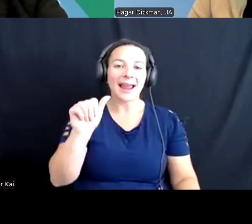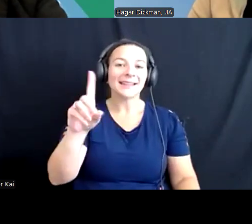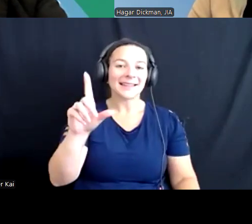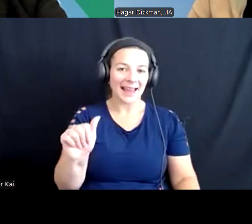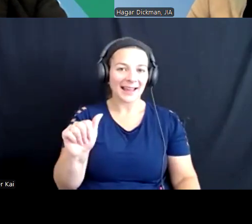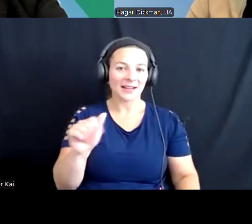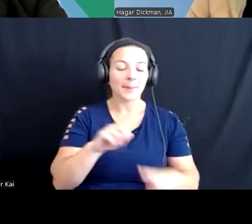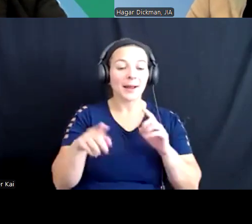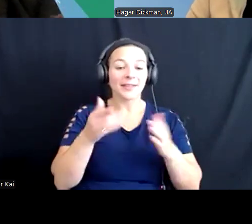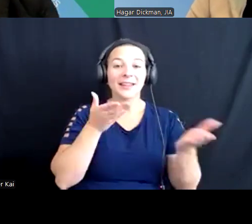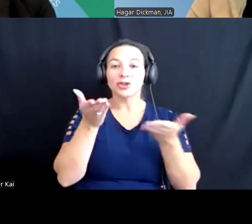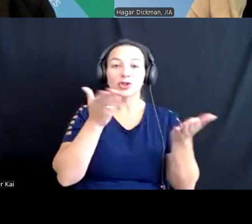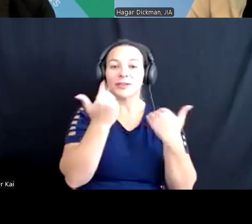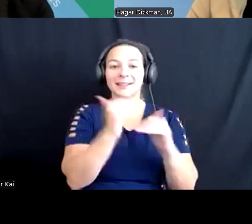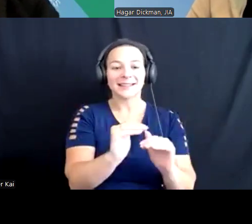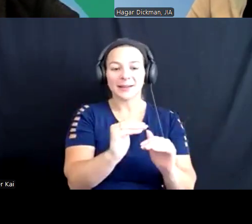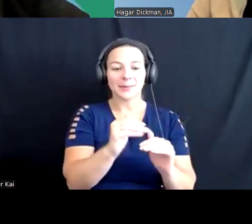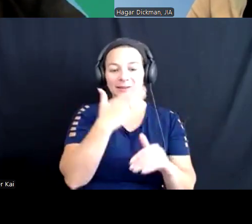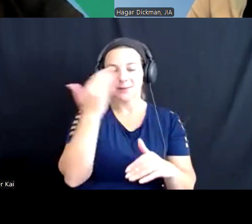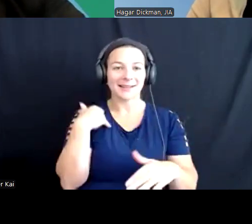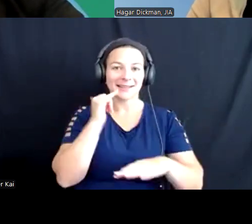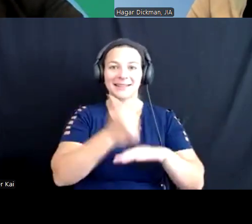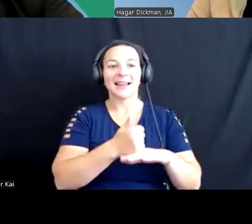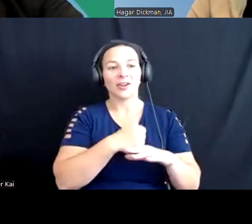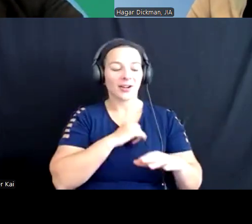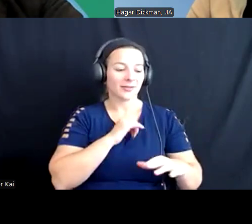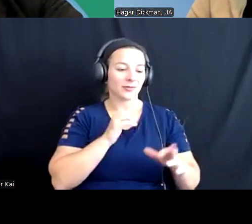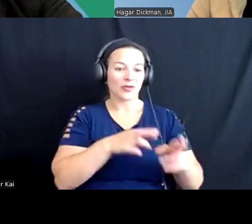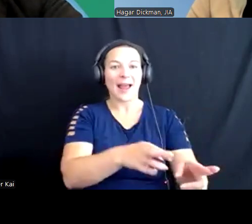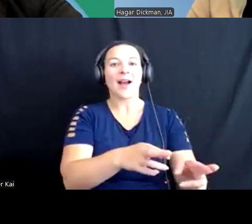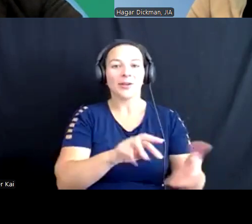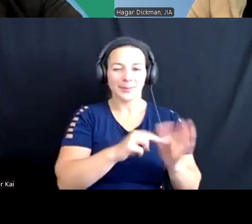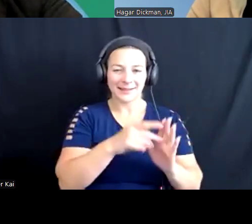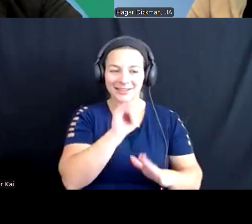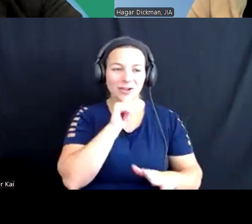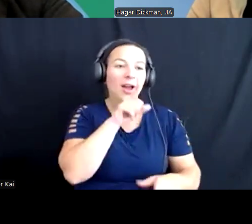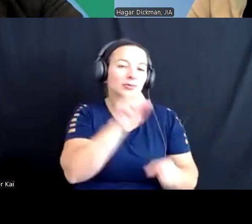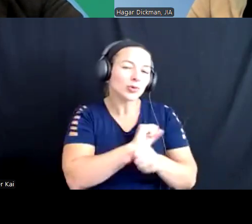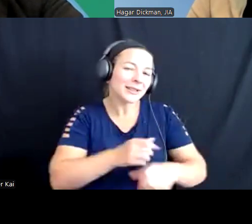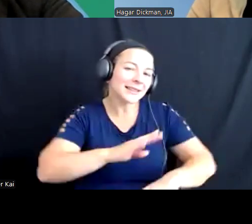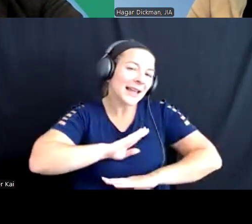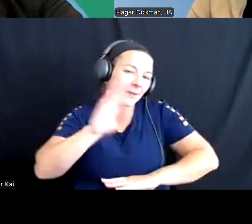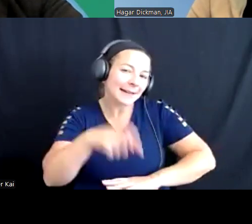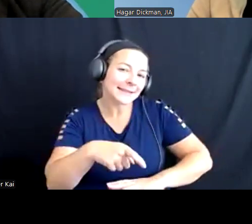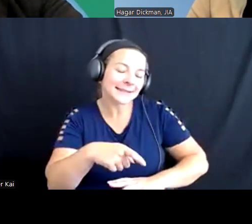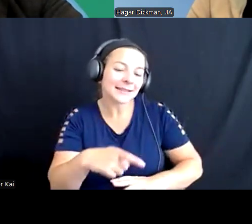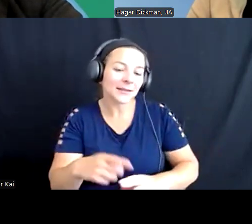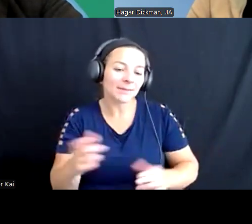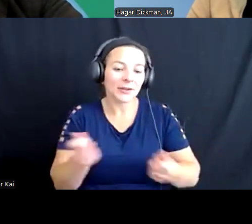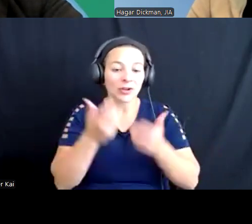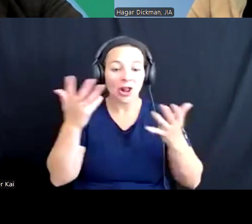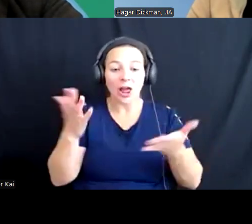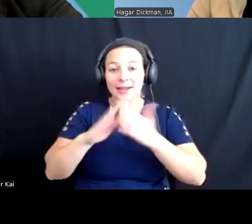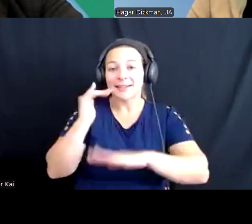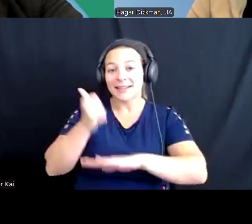service because it's a fixed route and other things. We're not meeting the need. And, there's a lot of